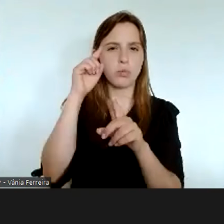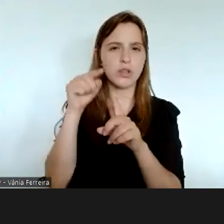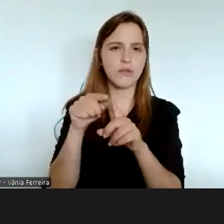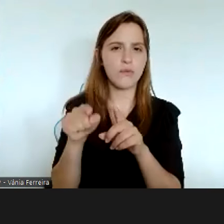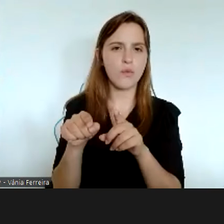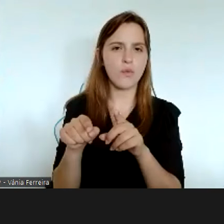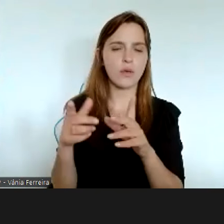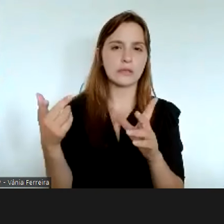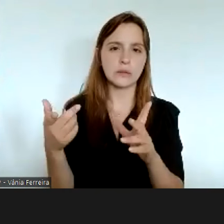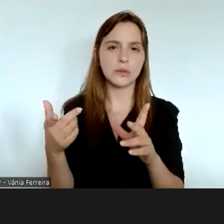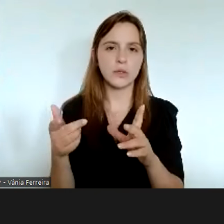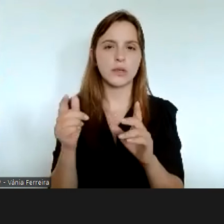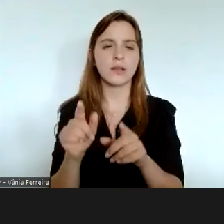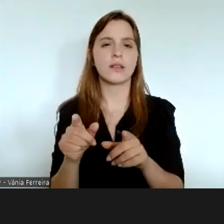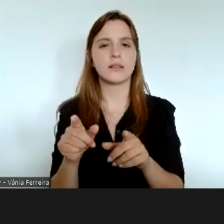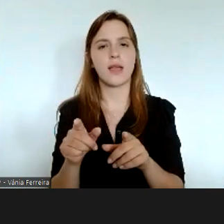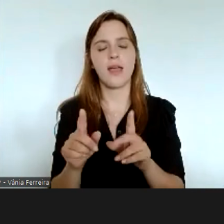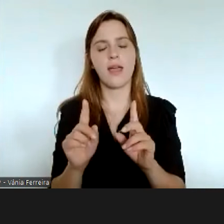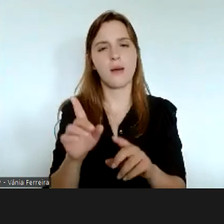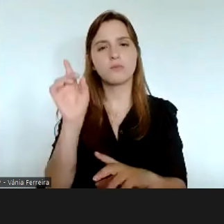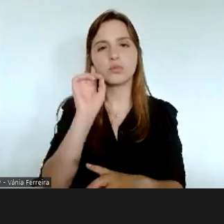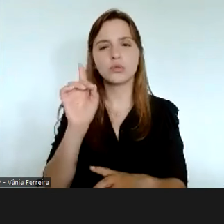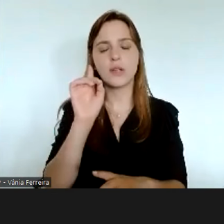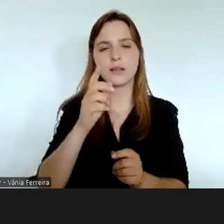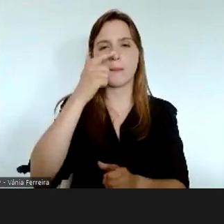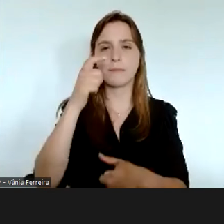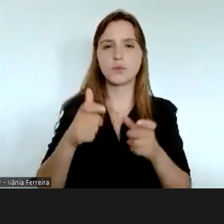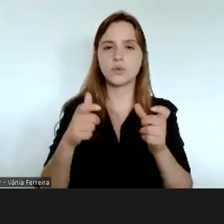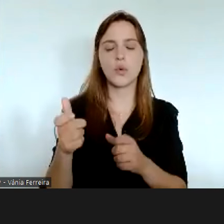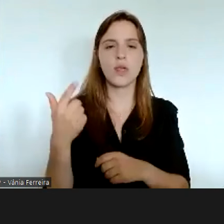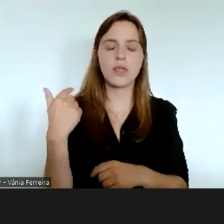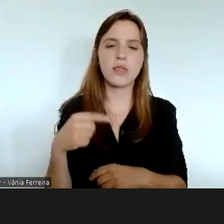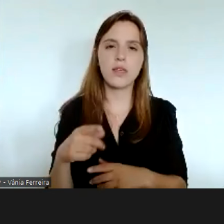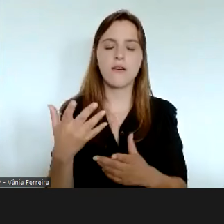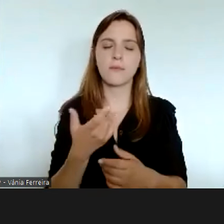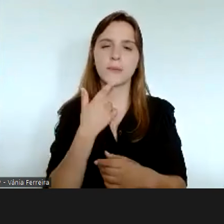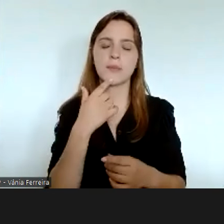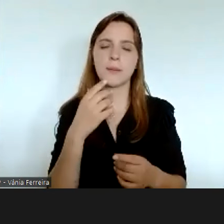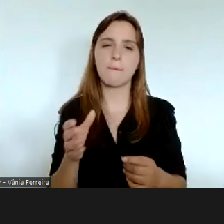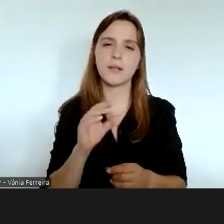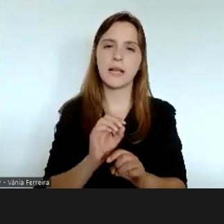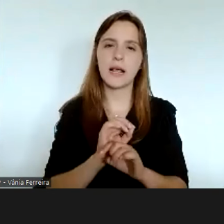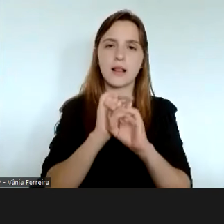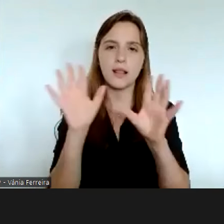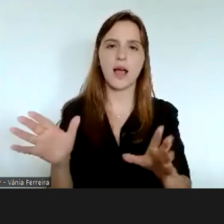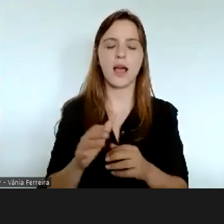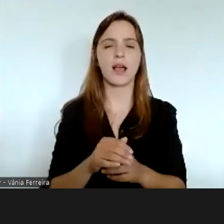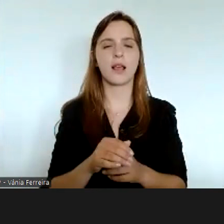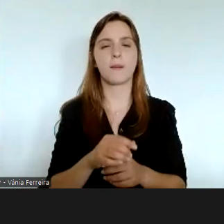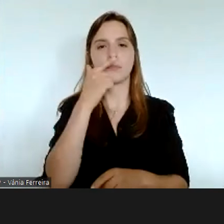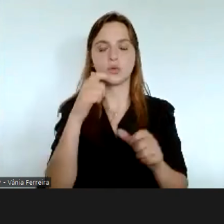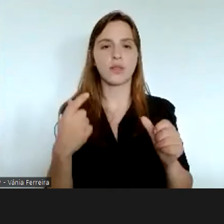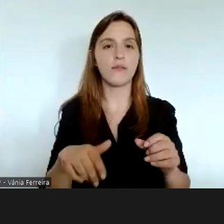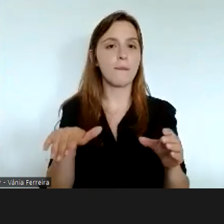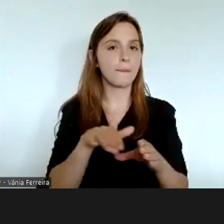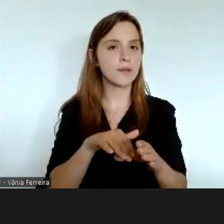important feedback to the people, and people should aim to make it more clear and to make it more participatory and